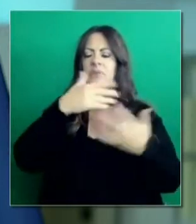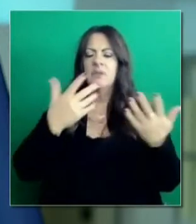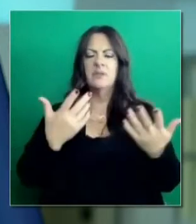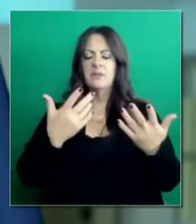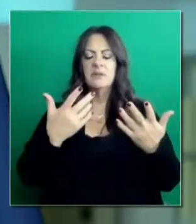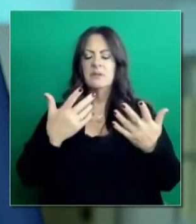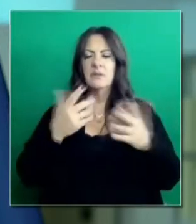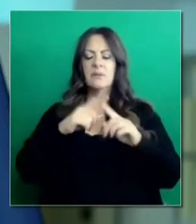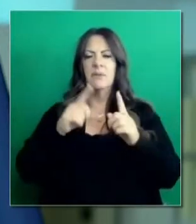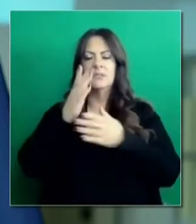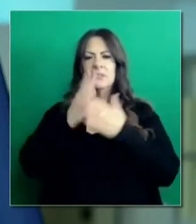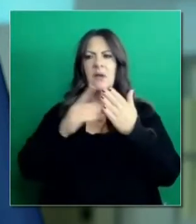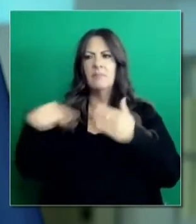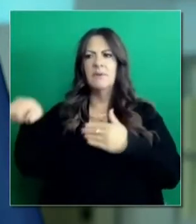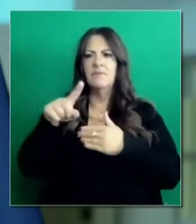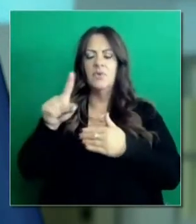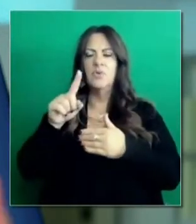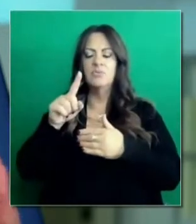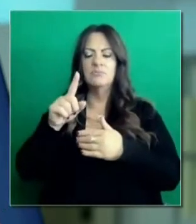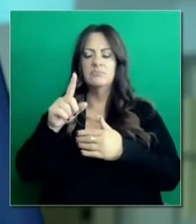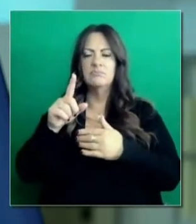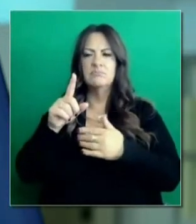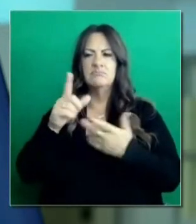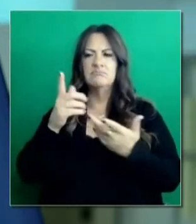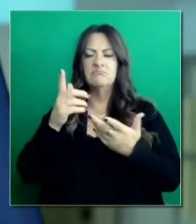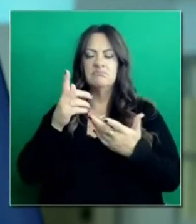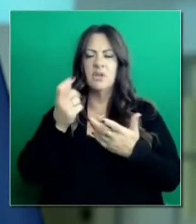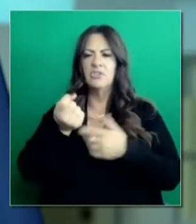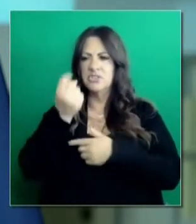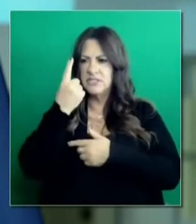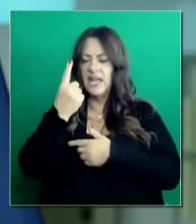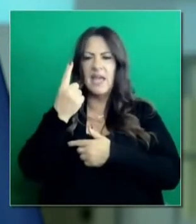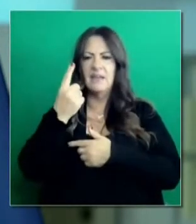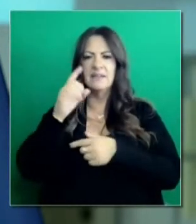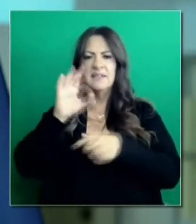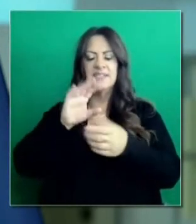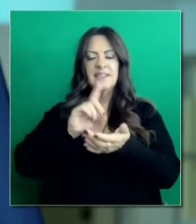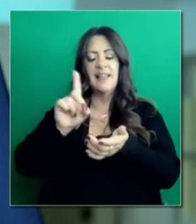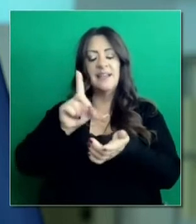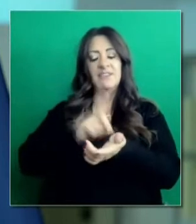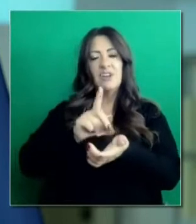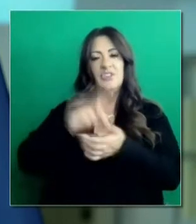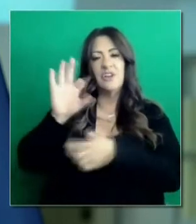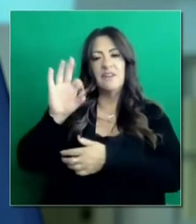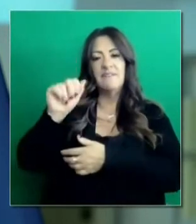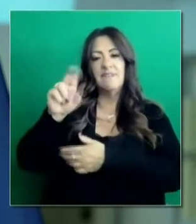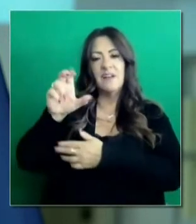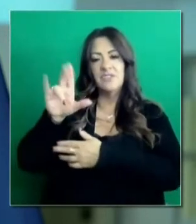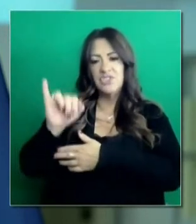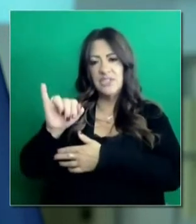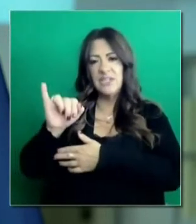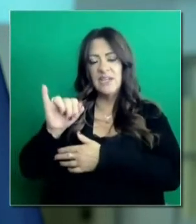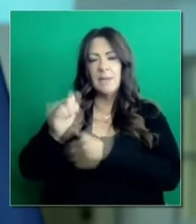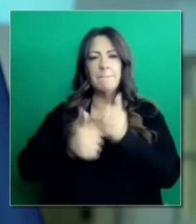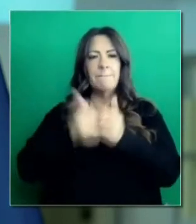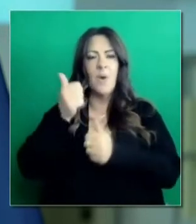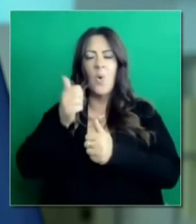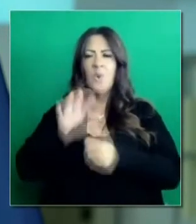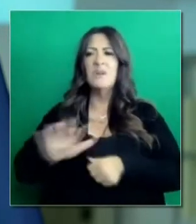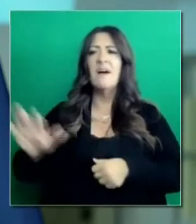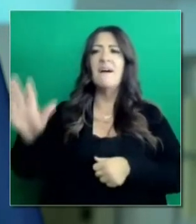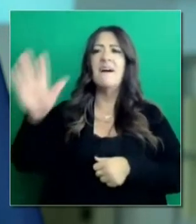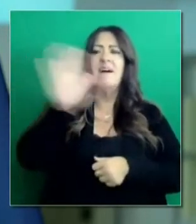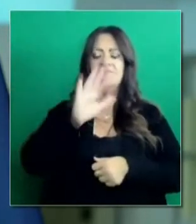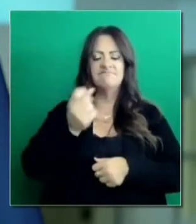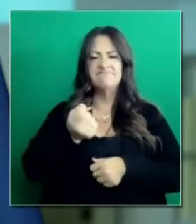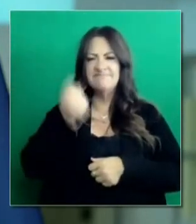And respectfully, the doctors, the experts from Dr. Fauci on down, the overwhelming majority, I mean, it's like climate science.